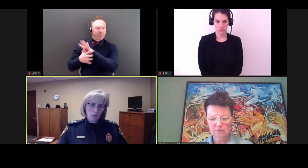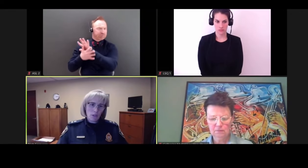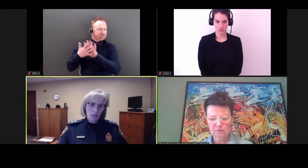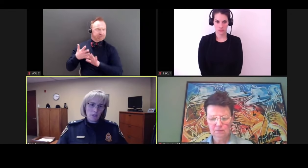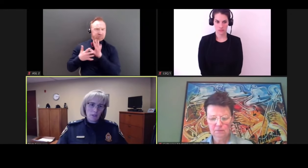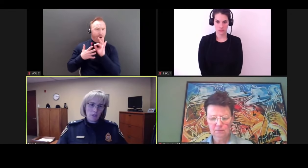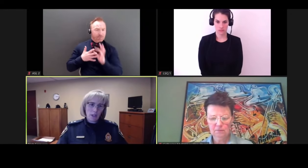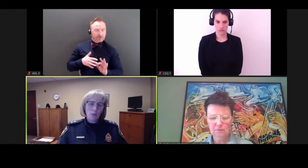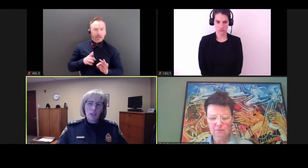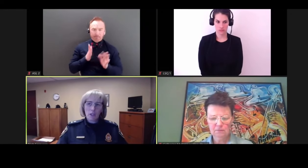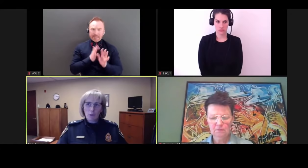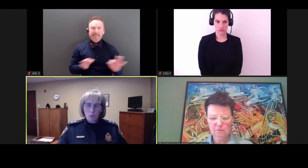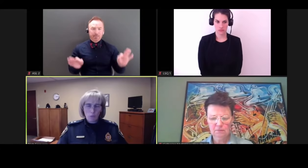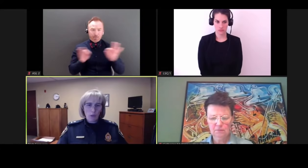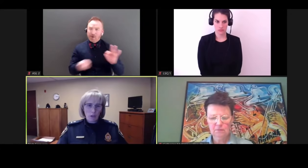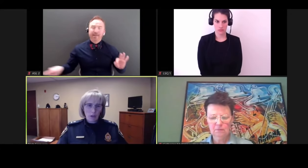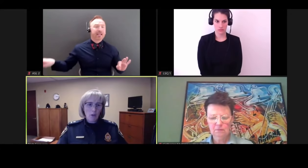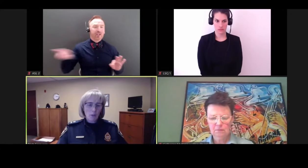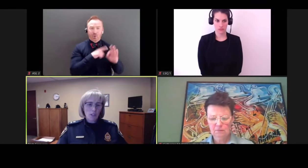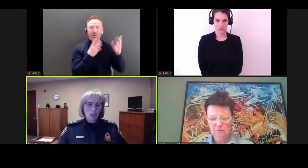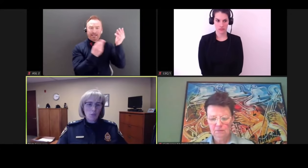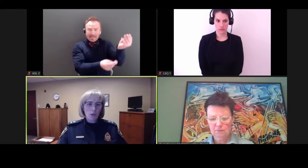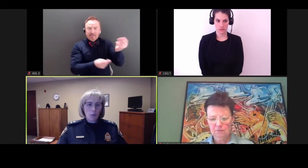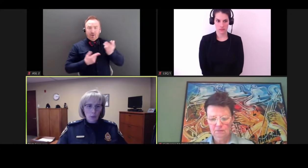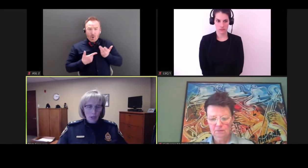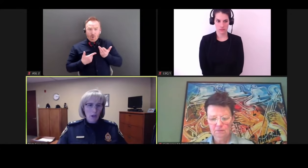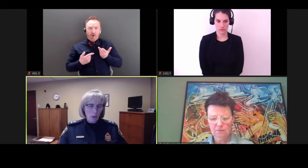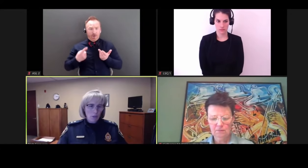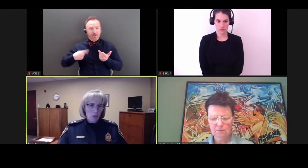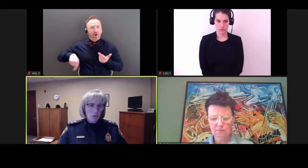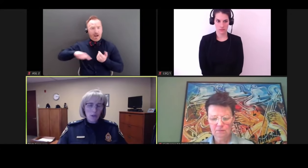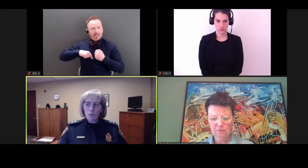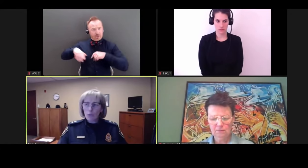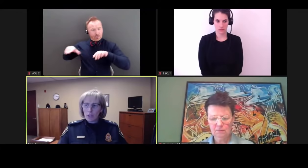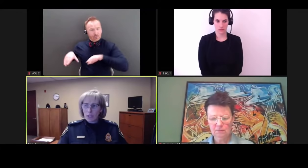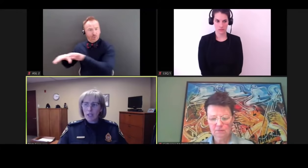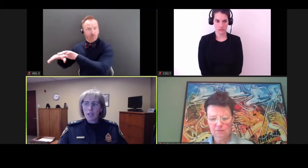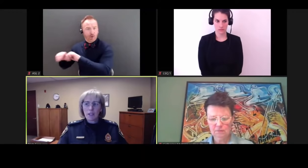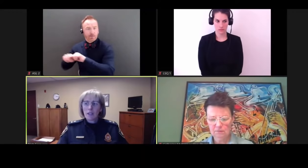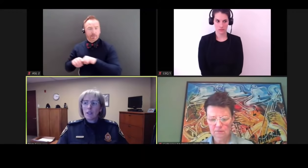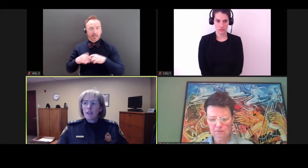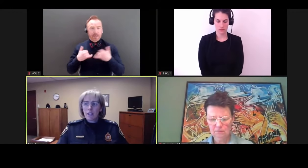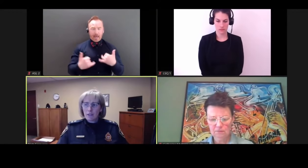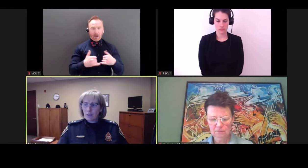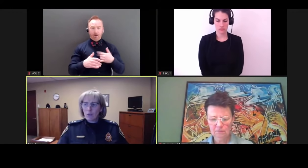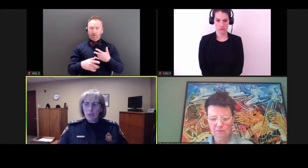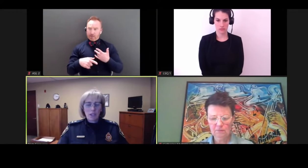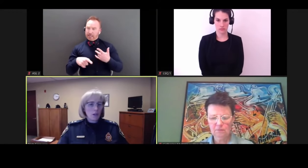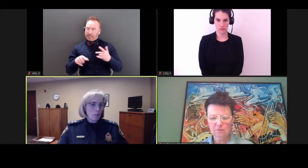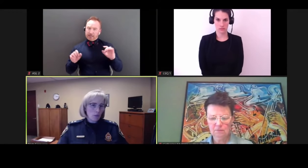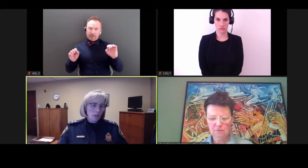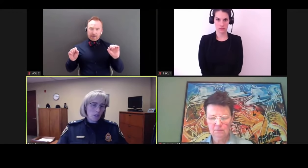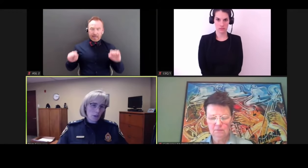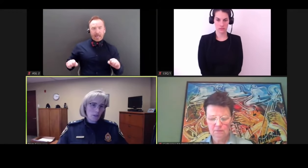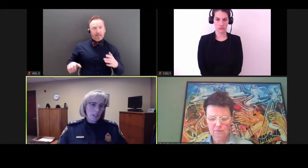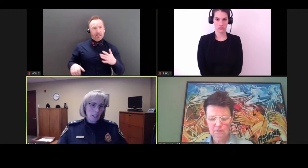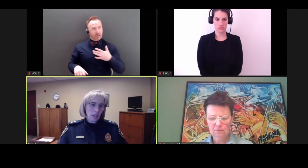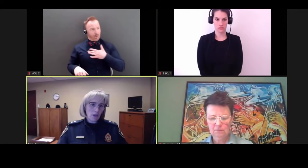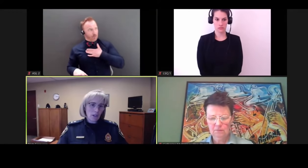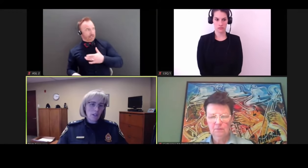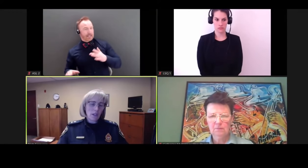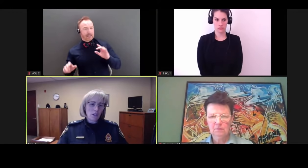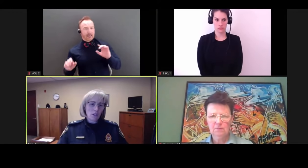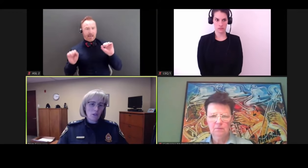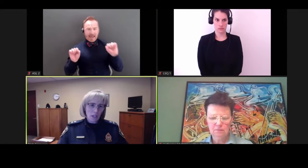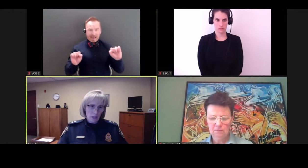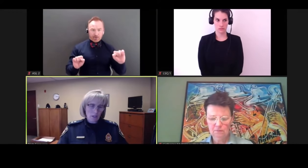able to do things. And we are now in a position where we are able to and willing and going to get our boots on the ground in the